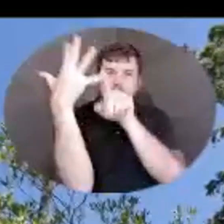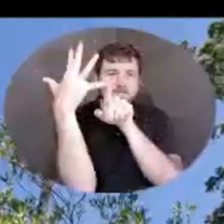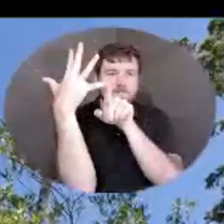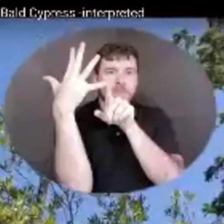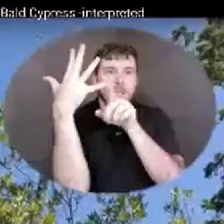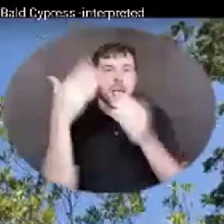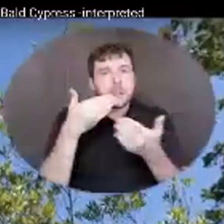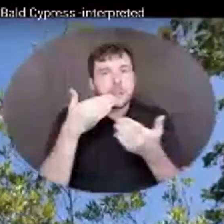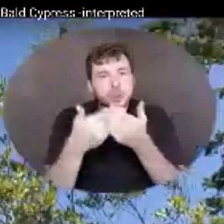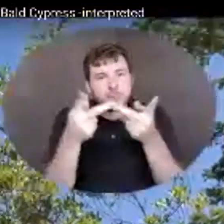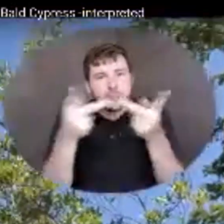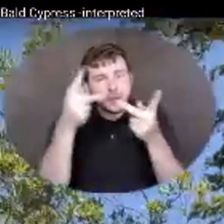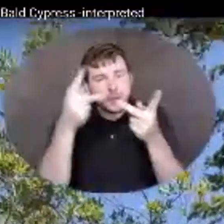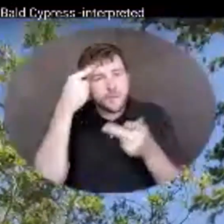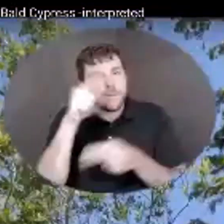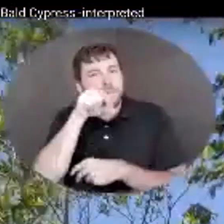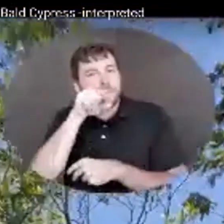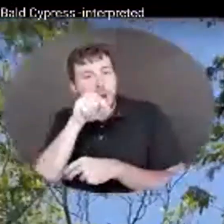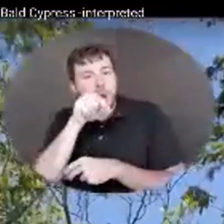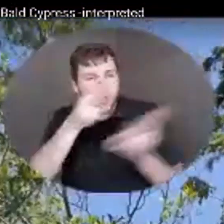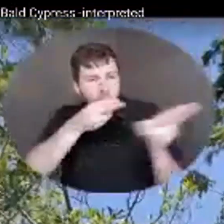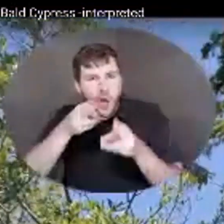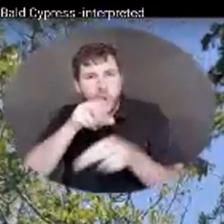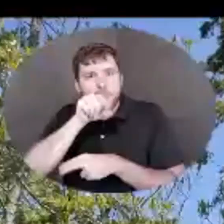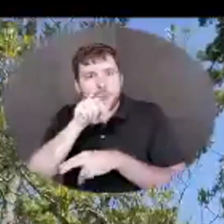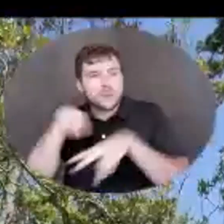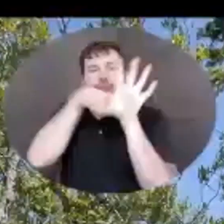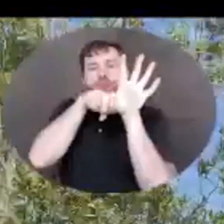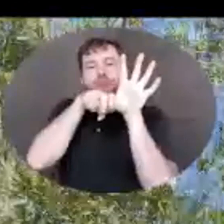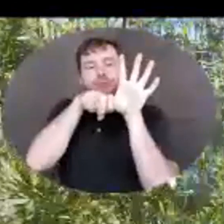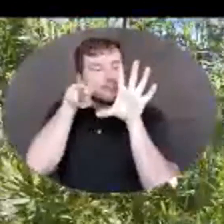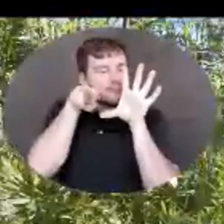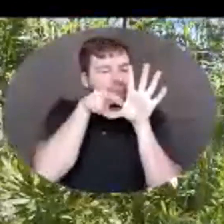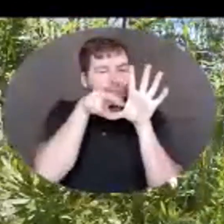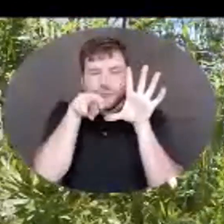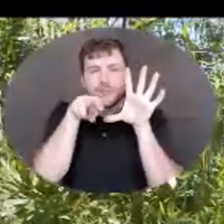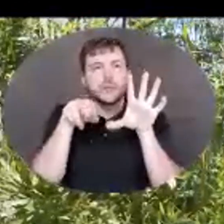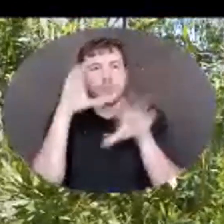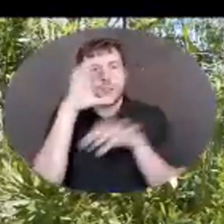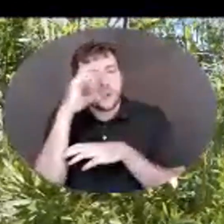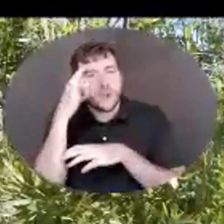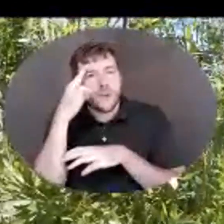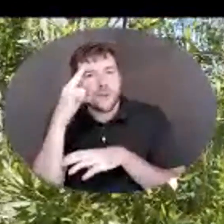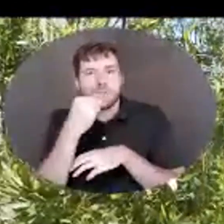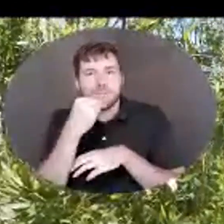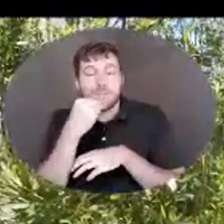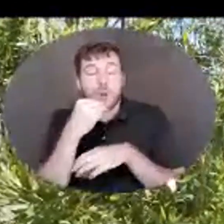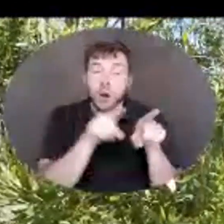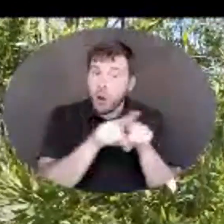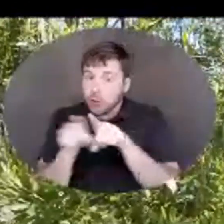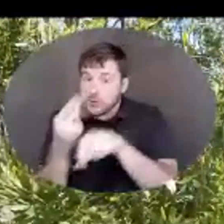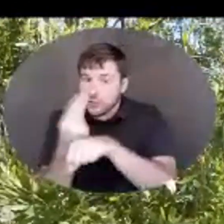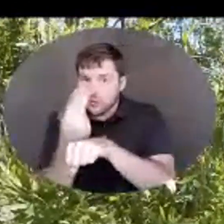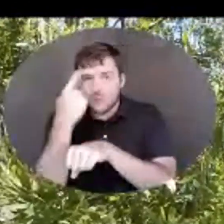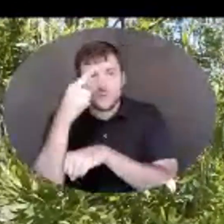to act as birds of prey and prey upon things below in the forest here. Or they also use it as like a nesting site.